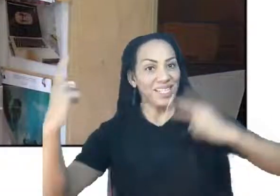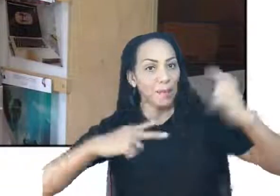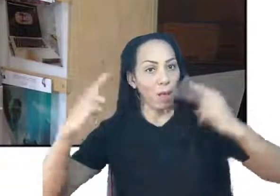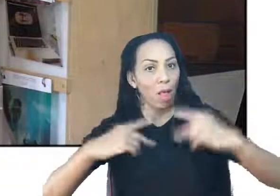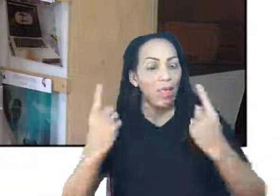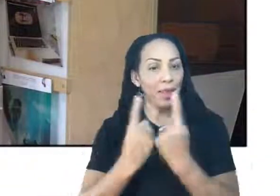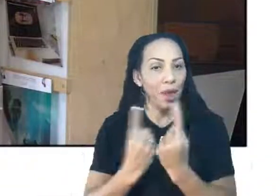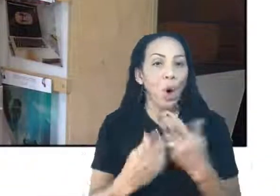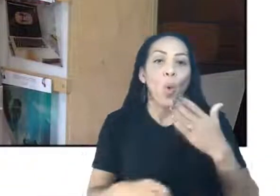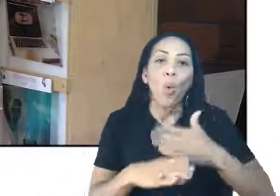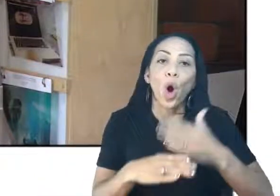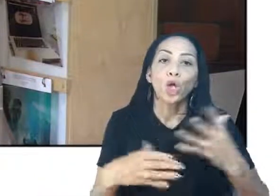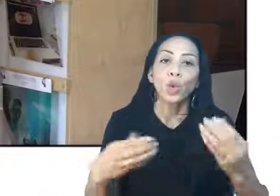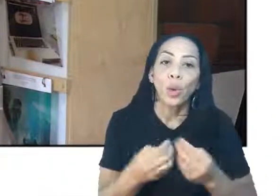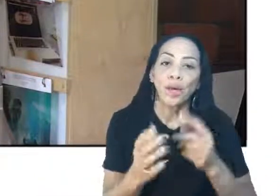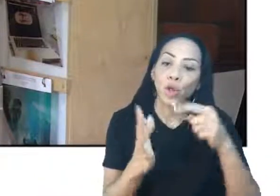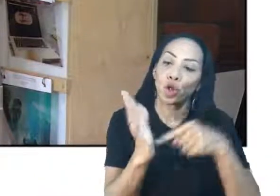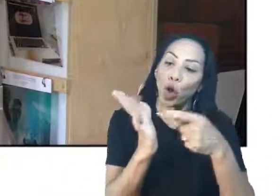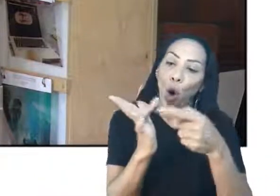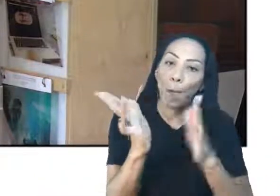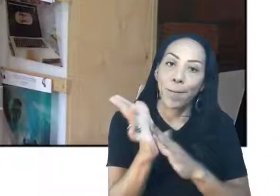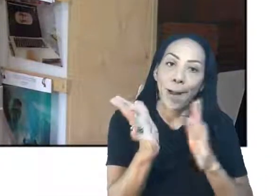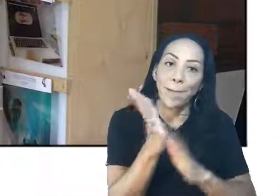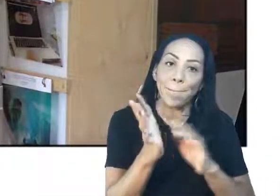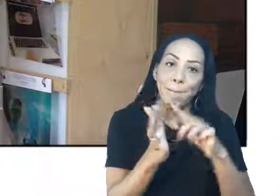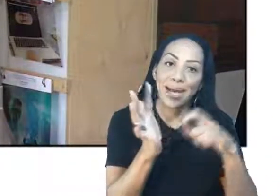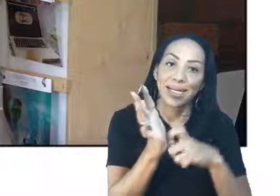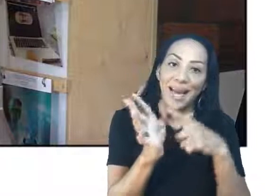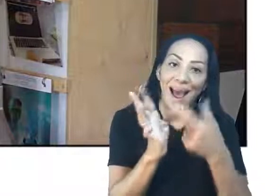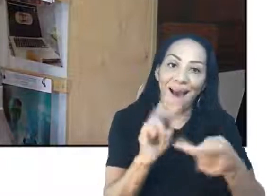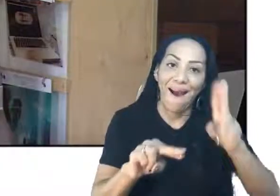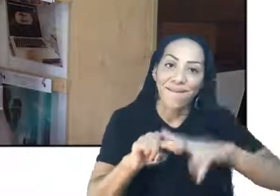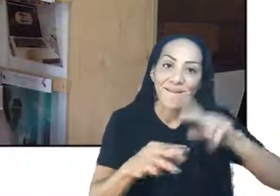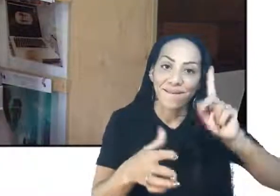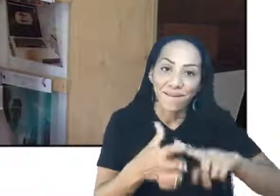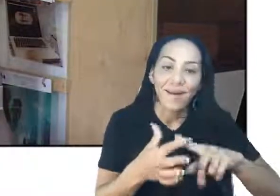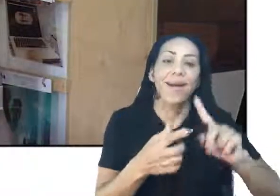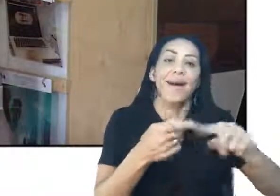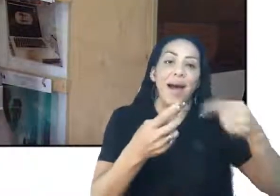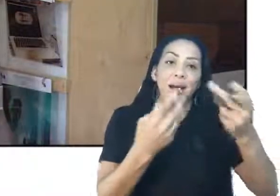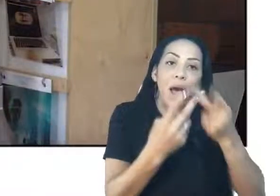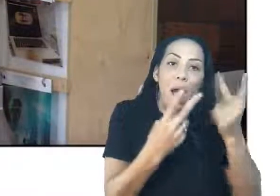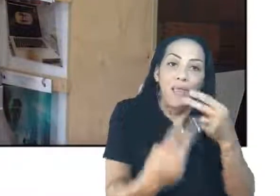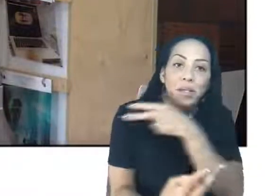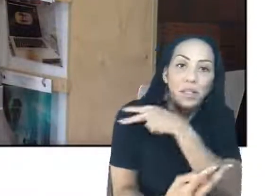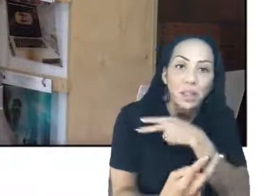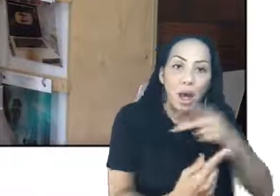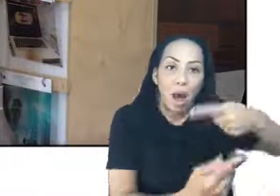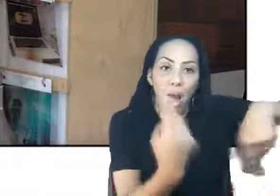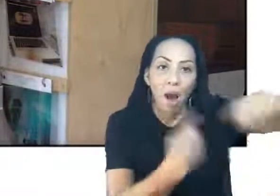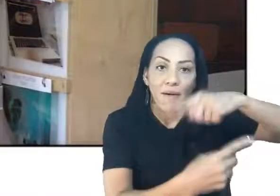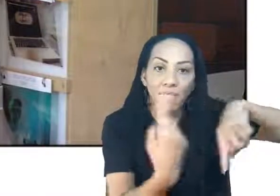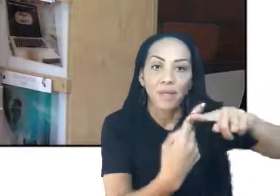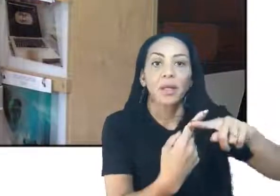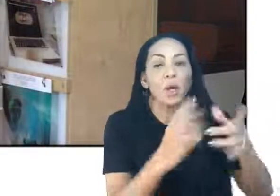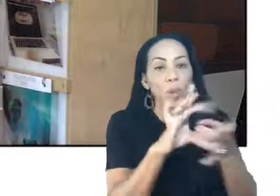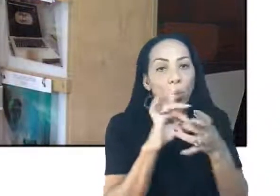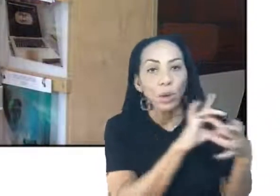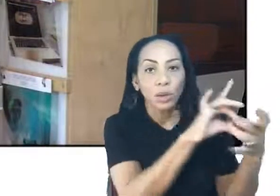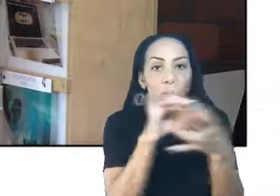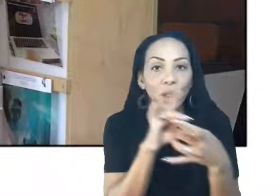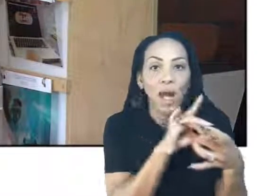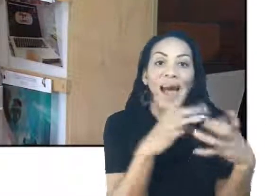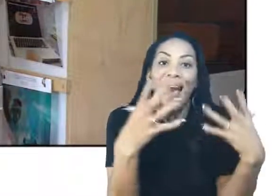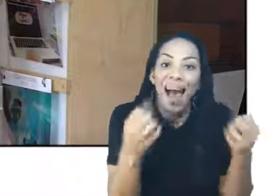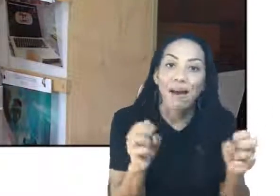and Joseph Horton and the team here at Pervasive Media Studio to create an app that allows our resters, we have like a remote